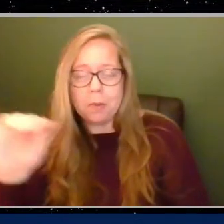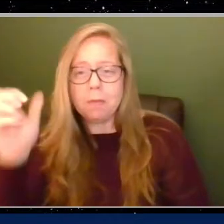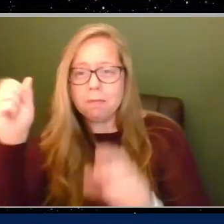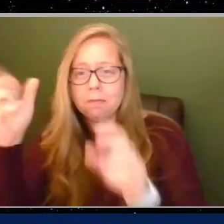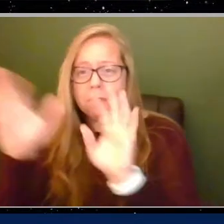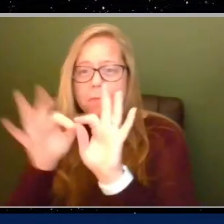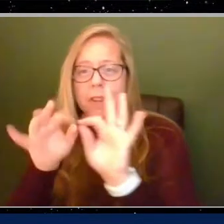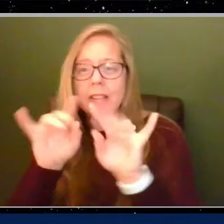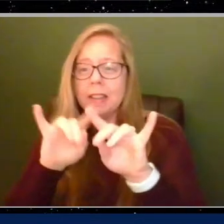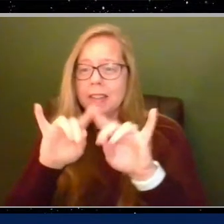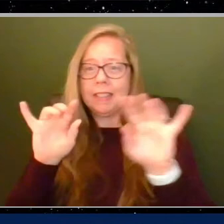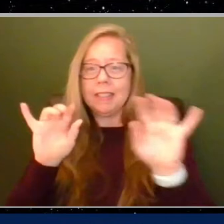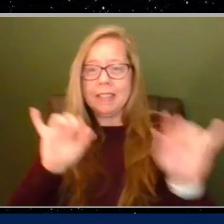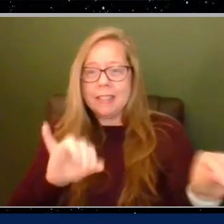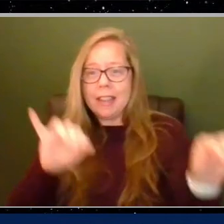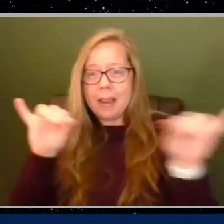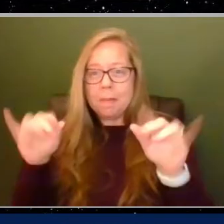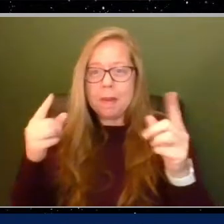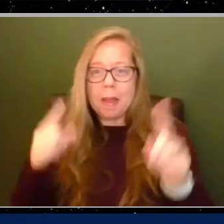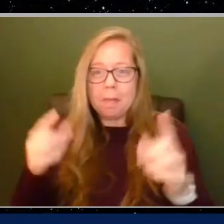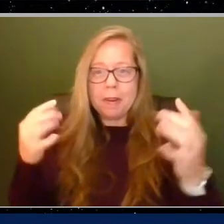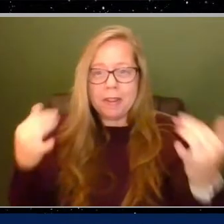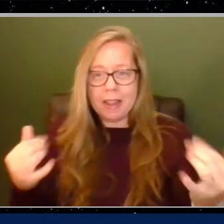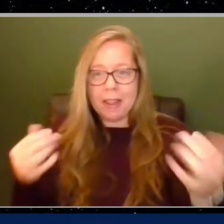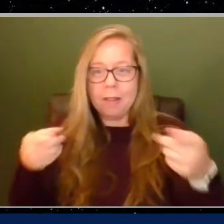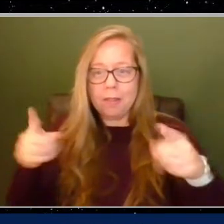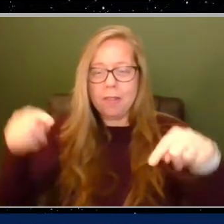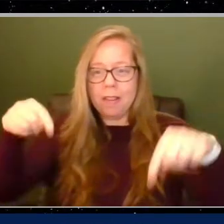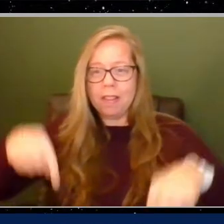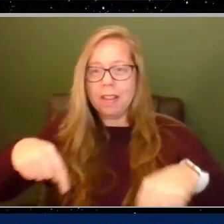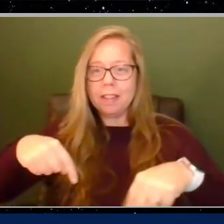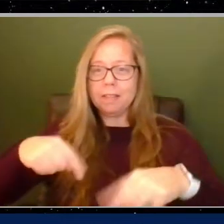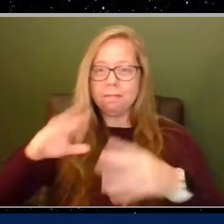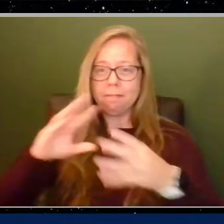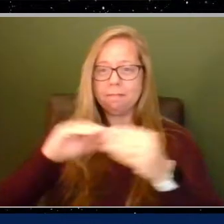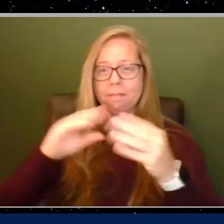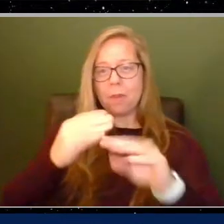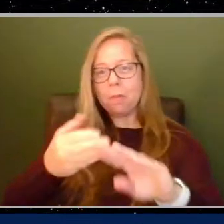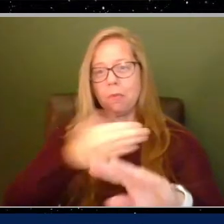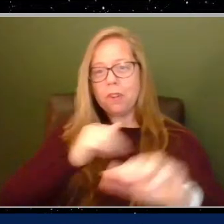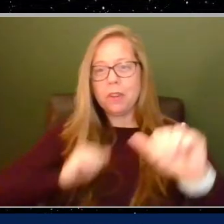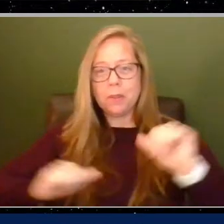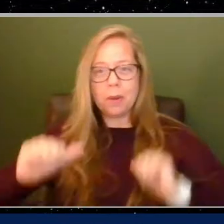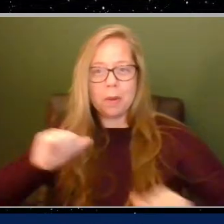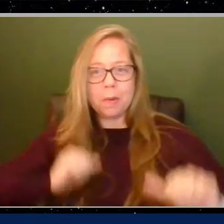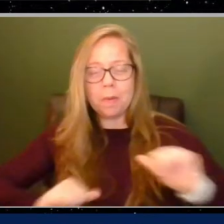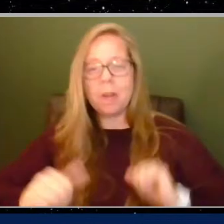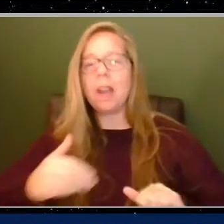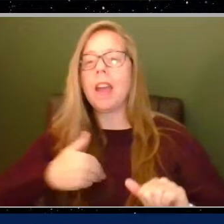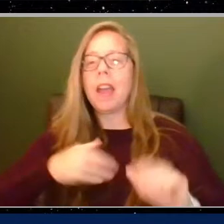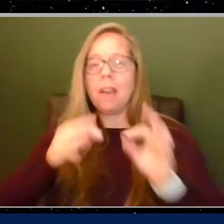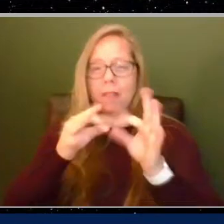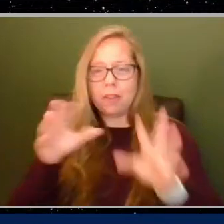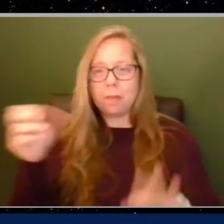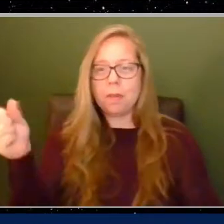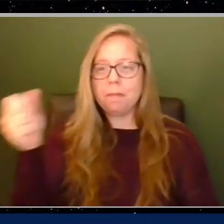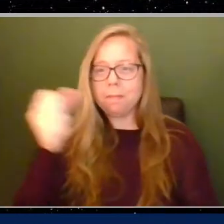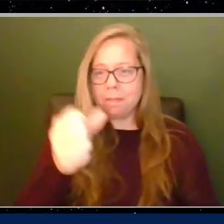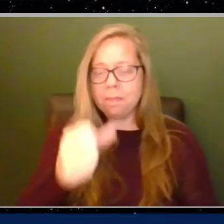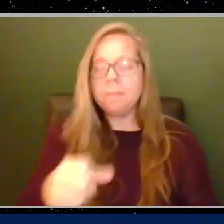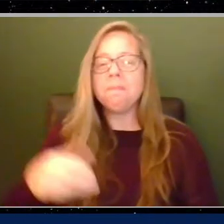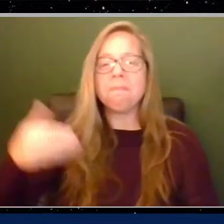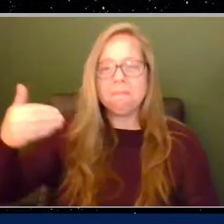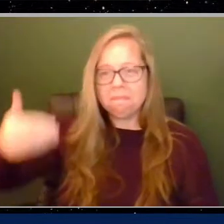is happening right now during our pre-show, right, is something that we are